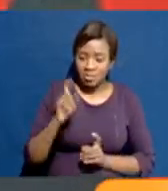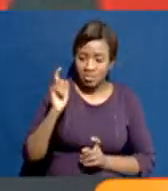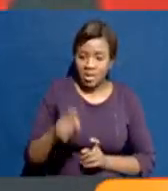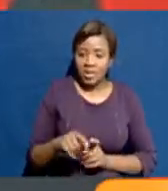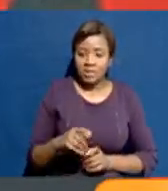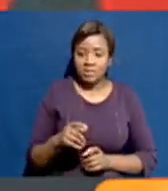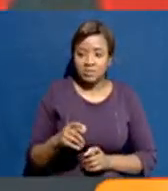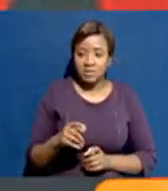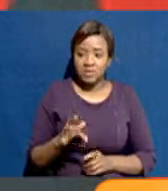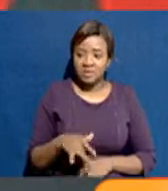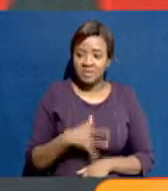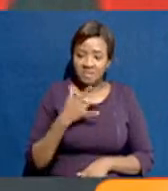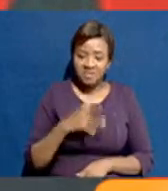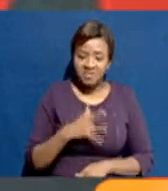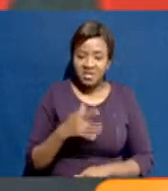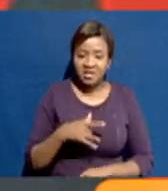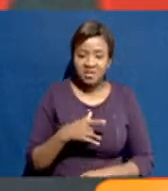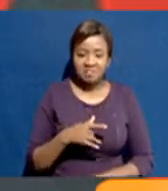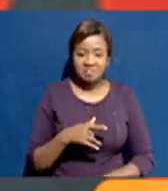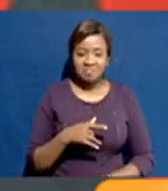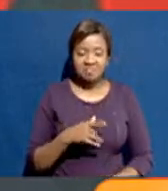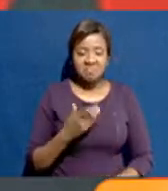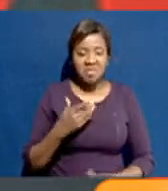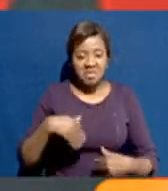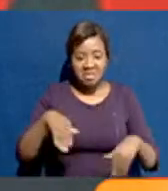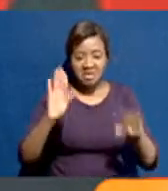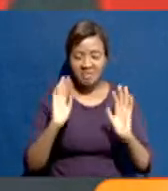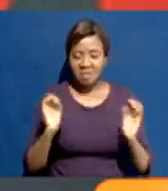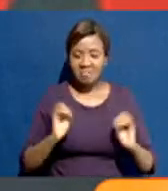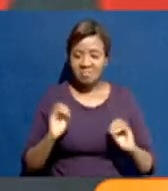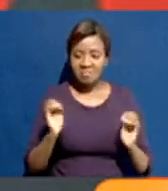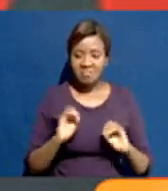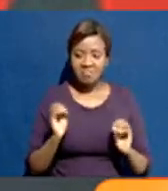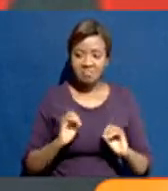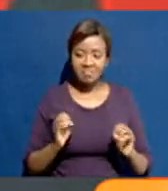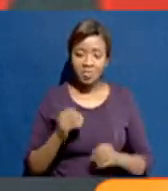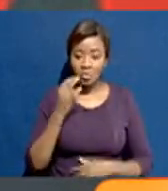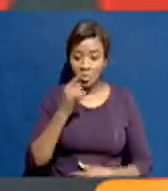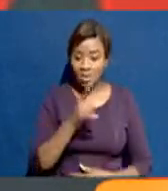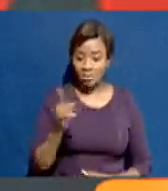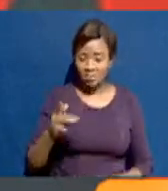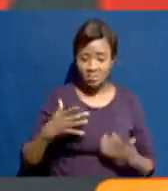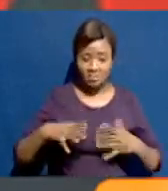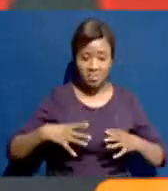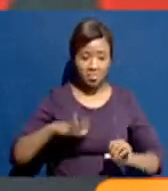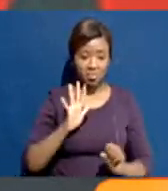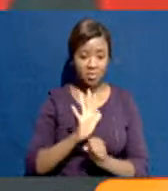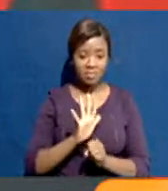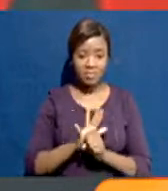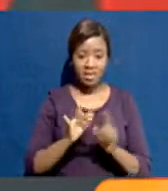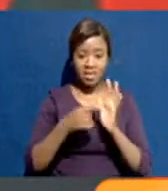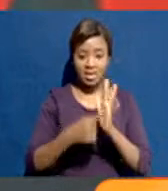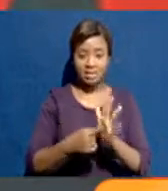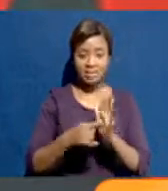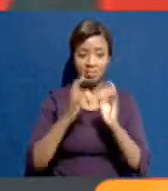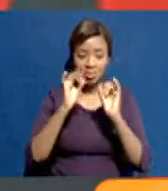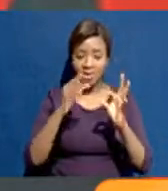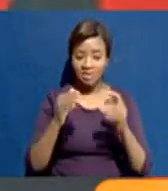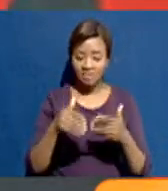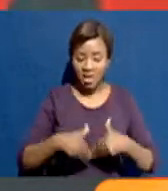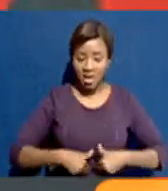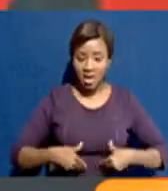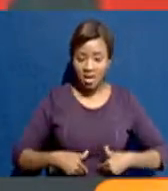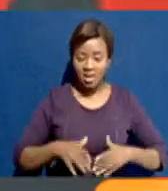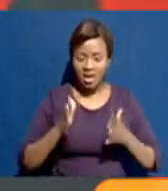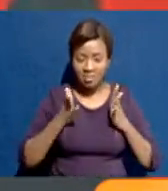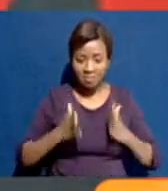have to feel it's not the end of life. Because if we lost a million people, those are many people. If a young person, probably